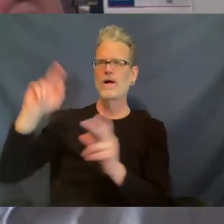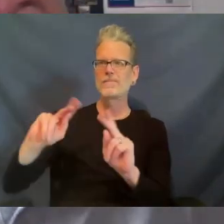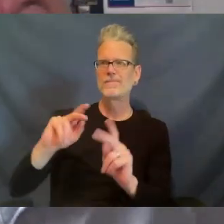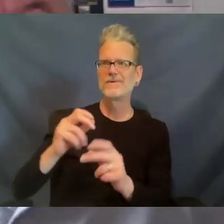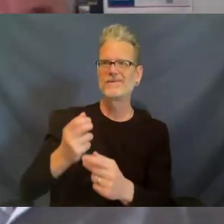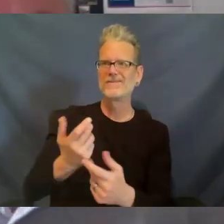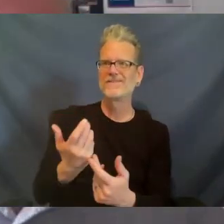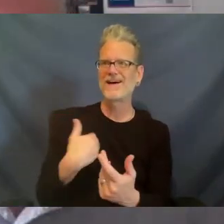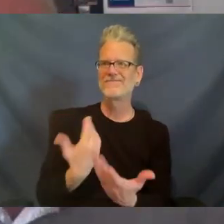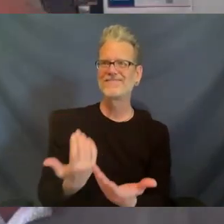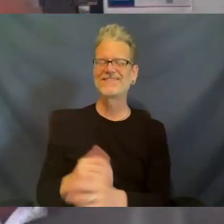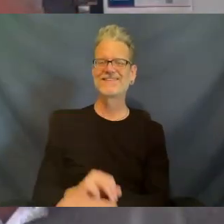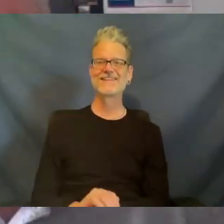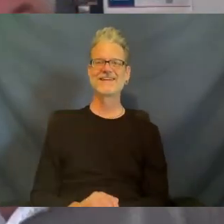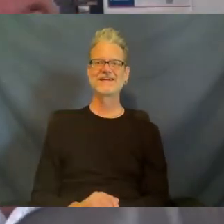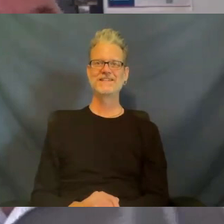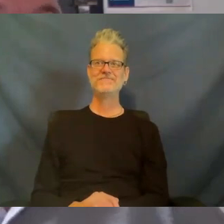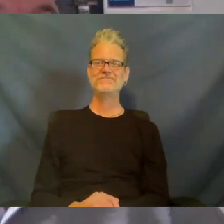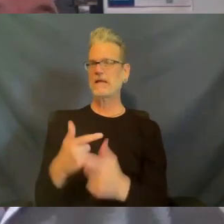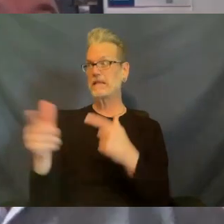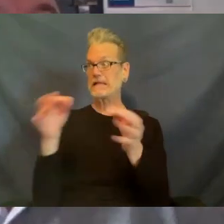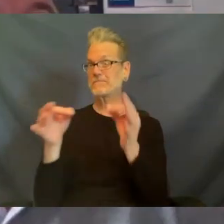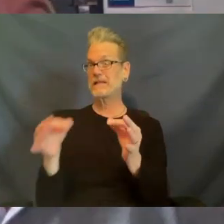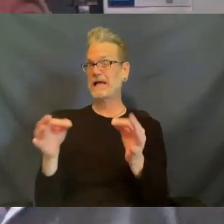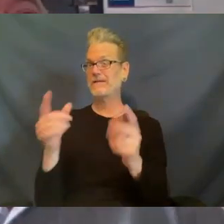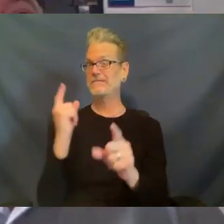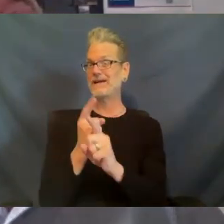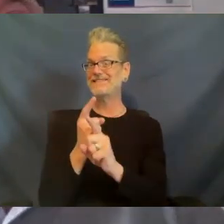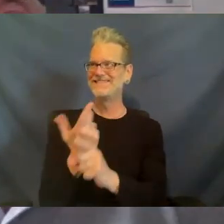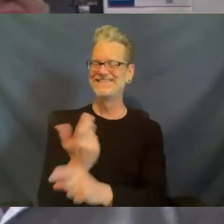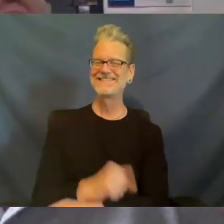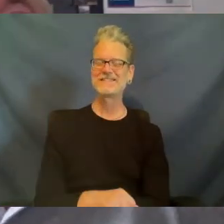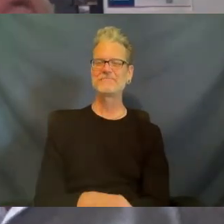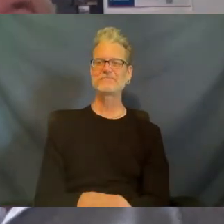address and possibly set the story straight on to round us out here?